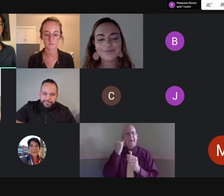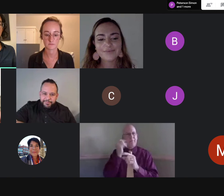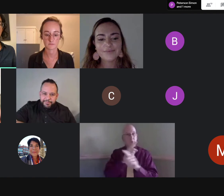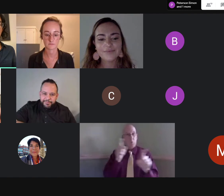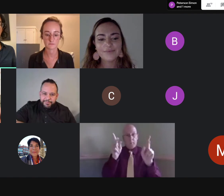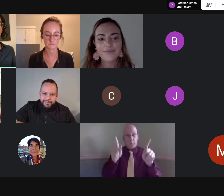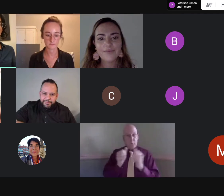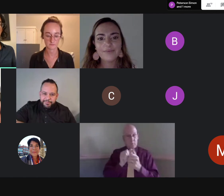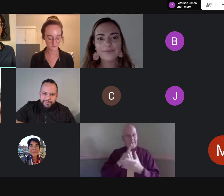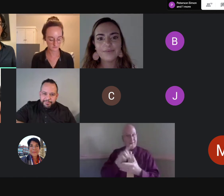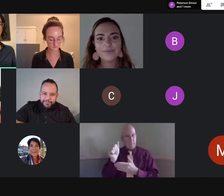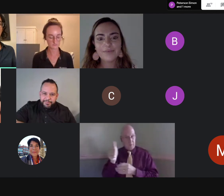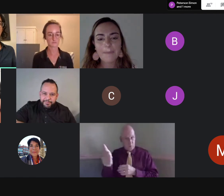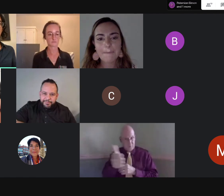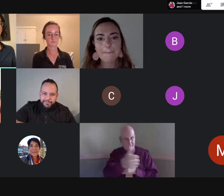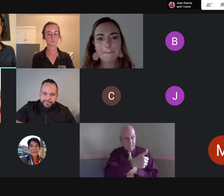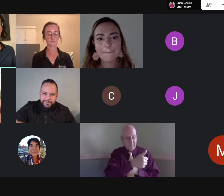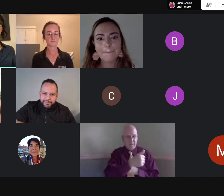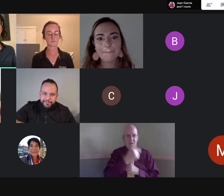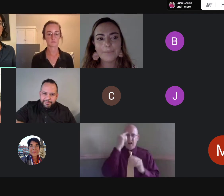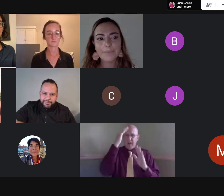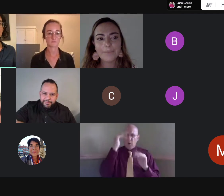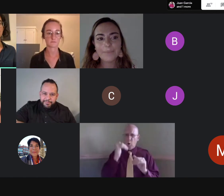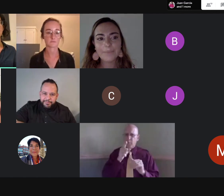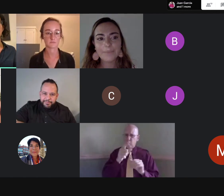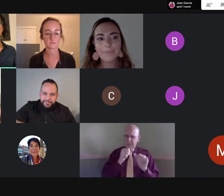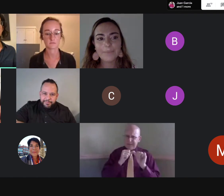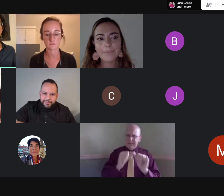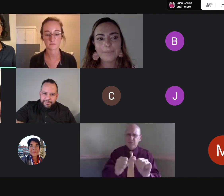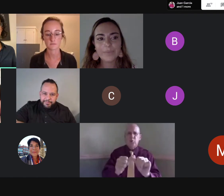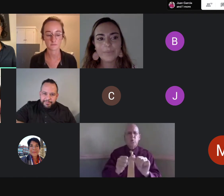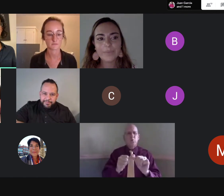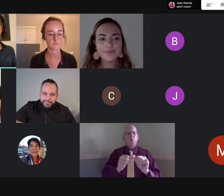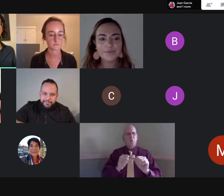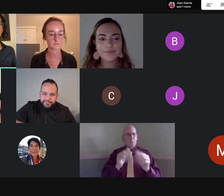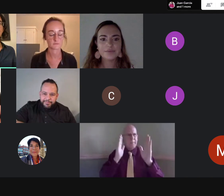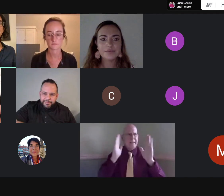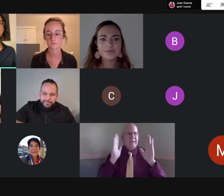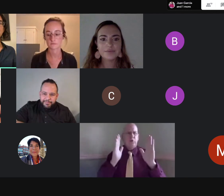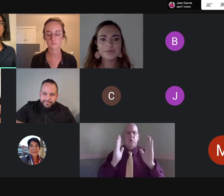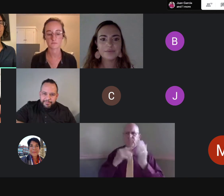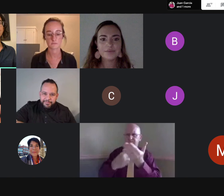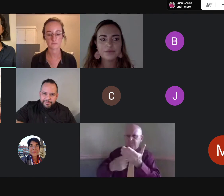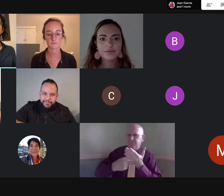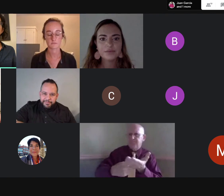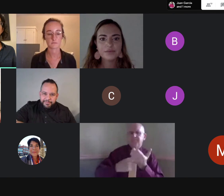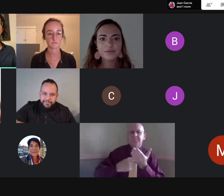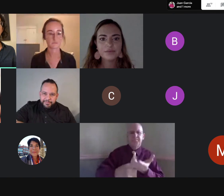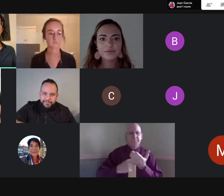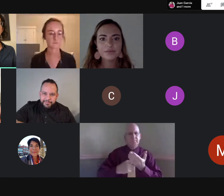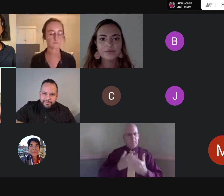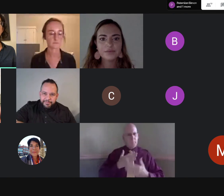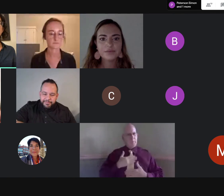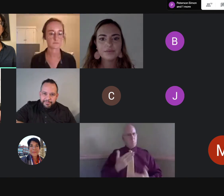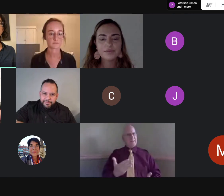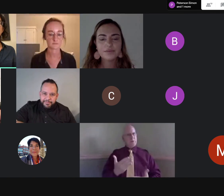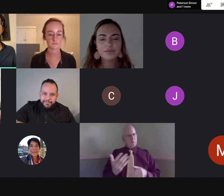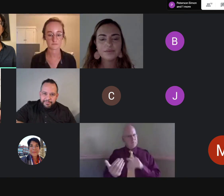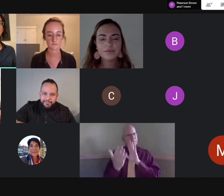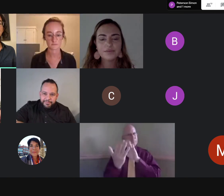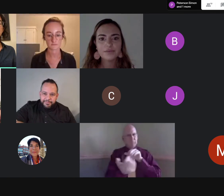a disability, I hope that you continue to engage in these conversations and you